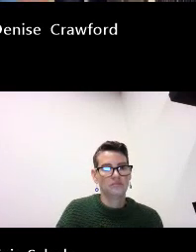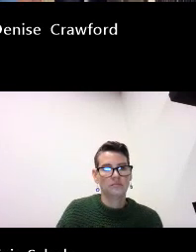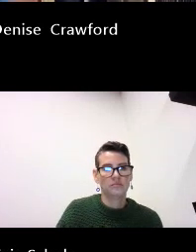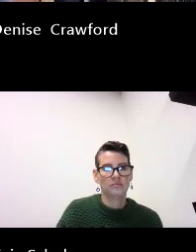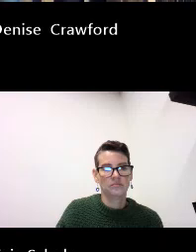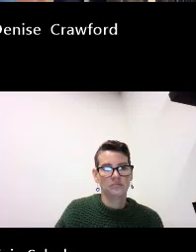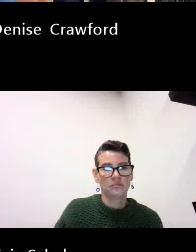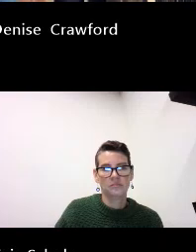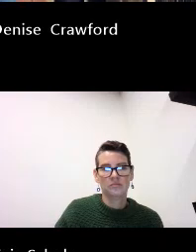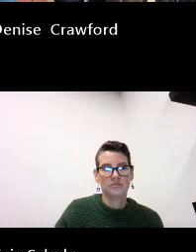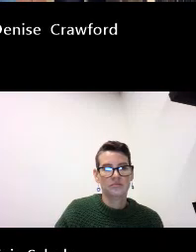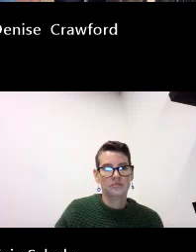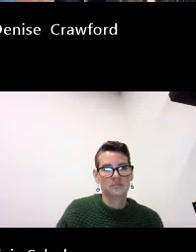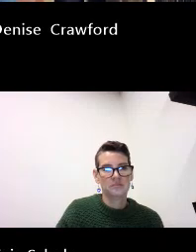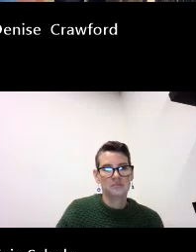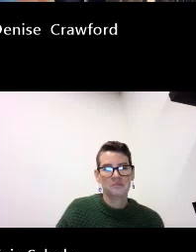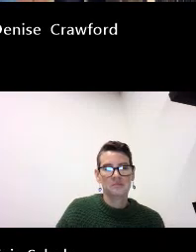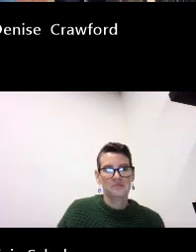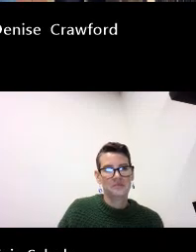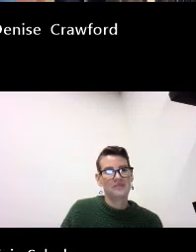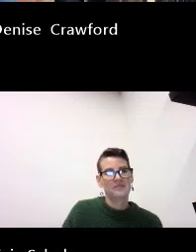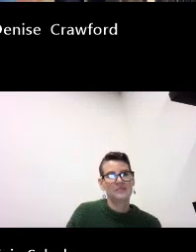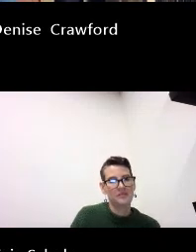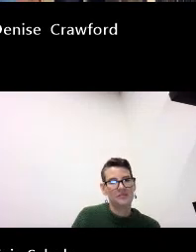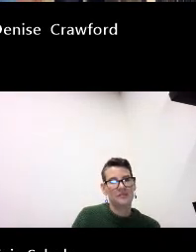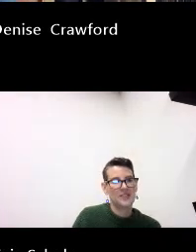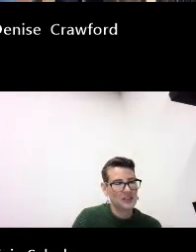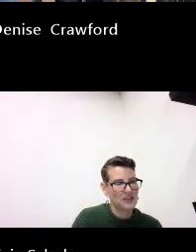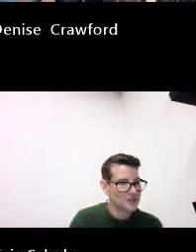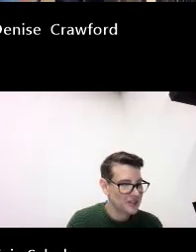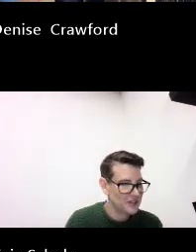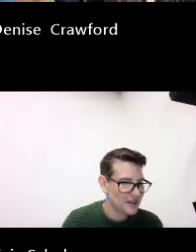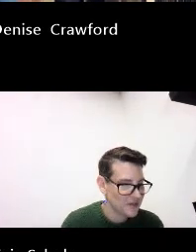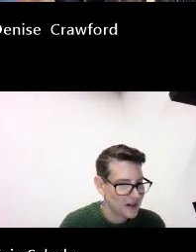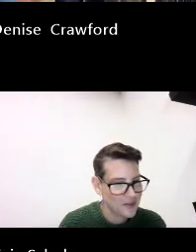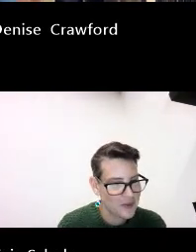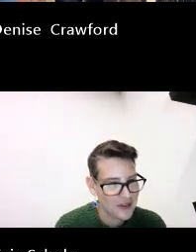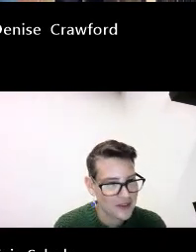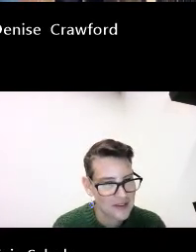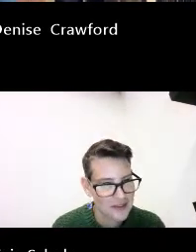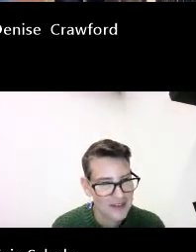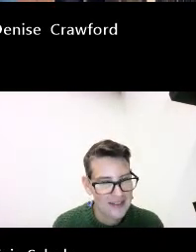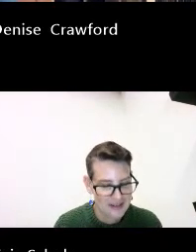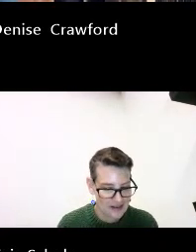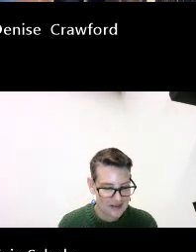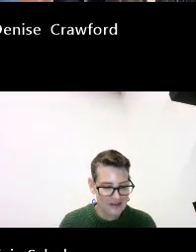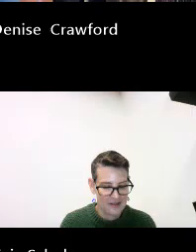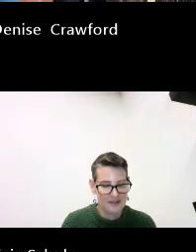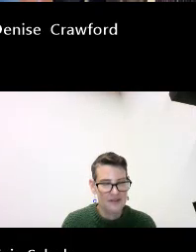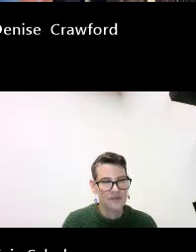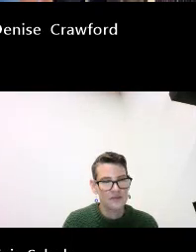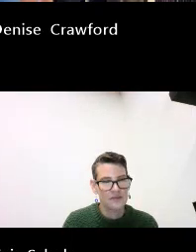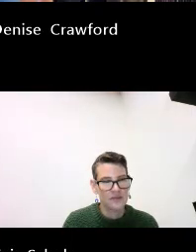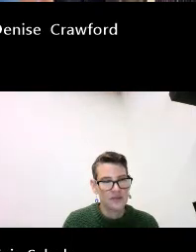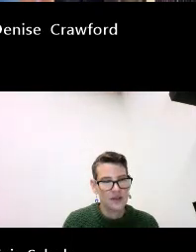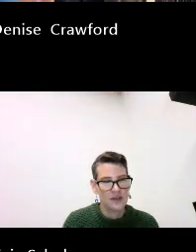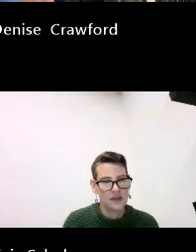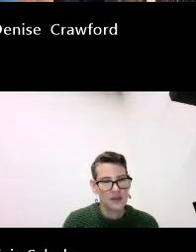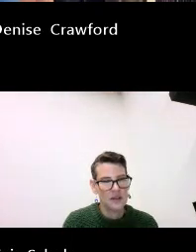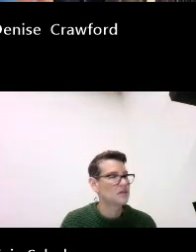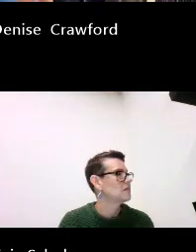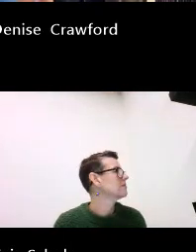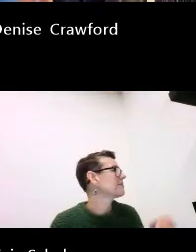All right. So we have our services, we have our funding that guides the services that we can provide. And then under